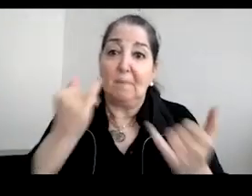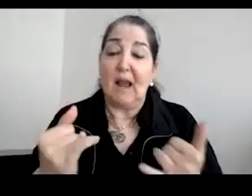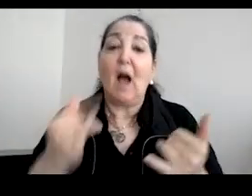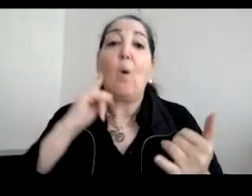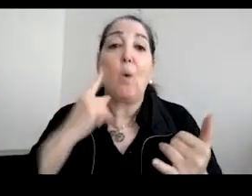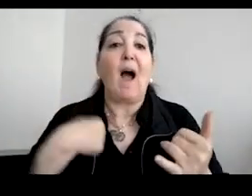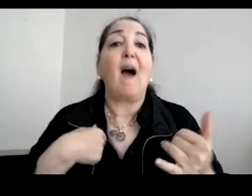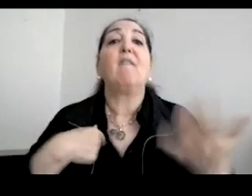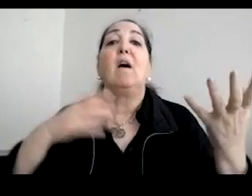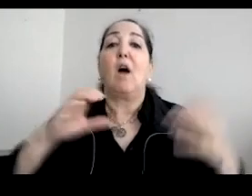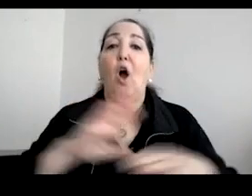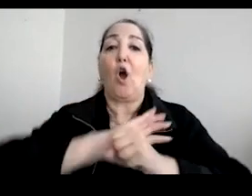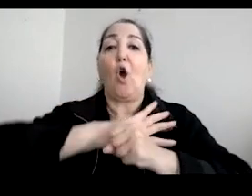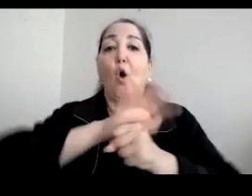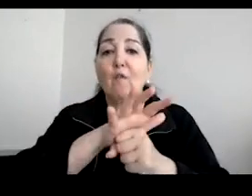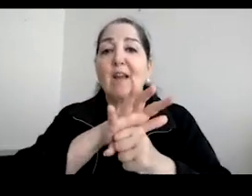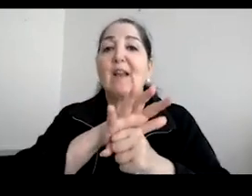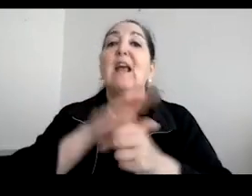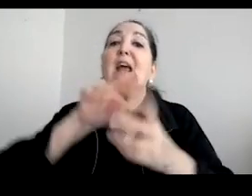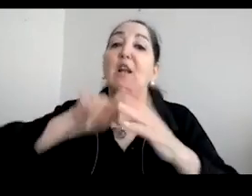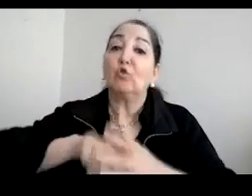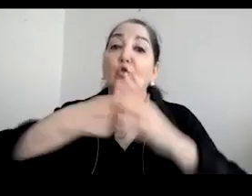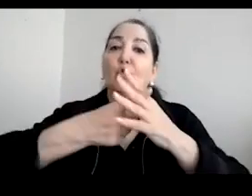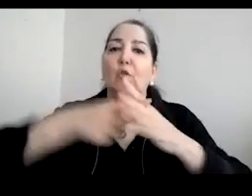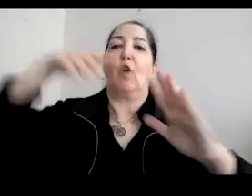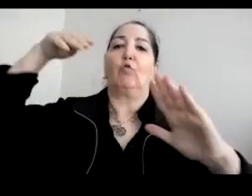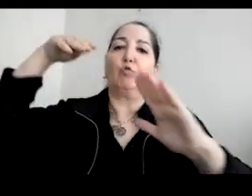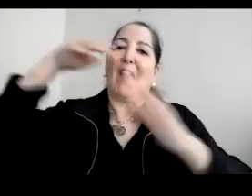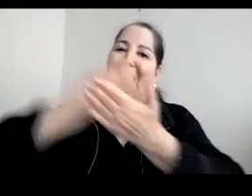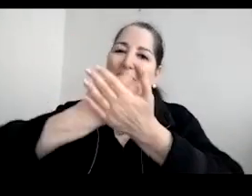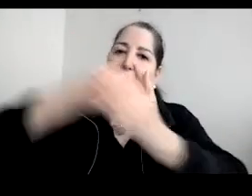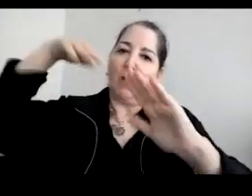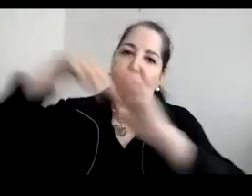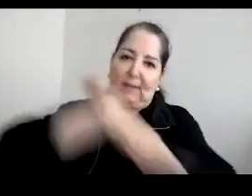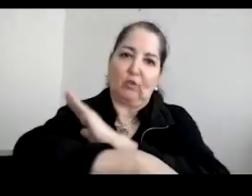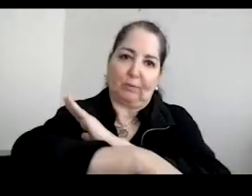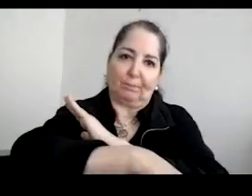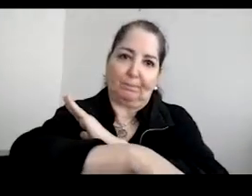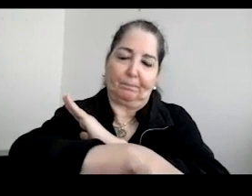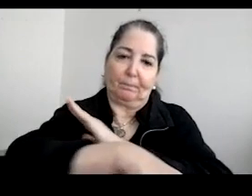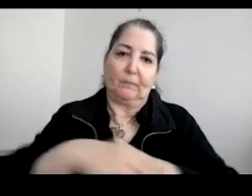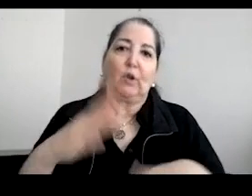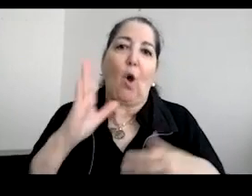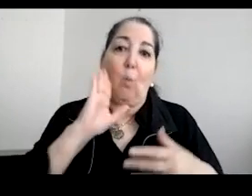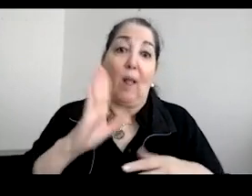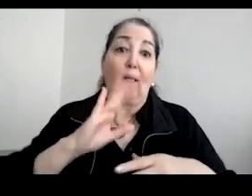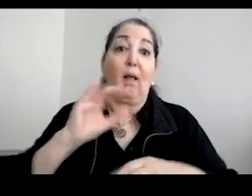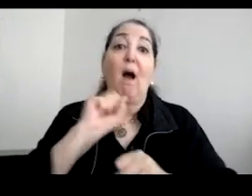through. Thinking about what the future holds, and then again, think about policy priorities going